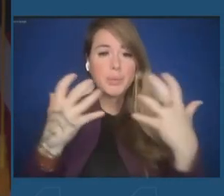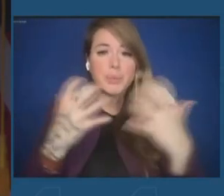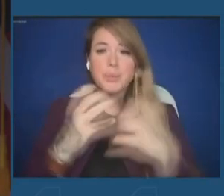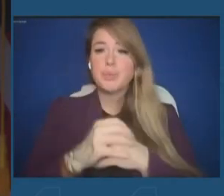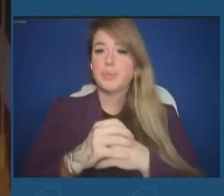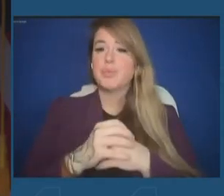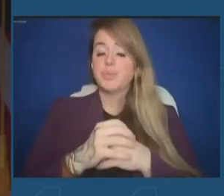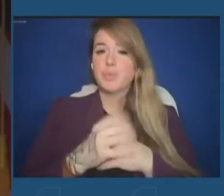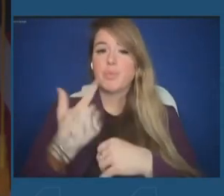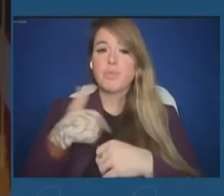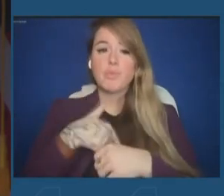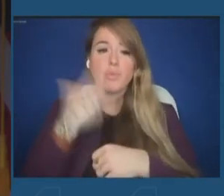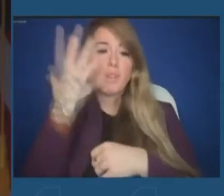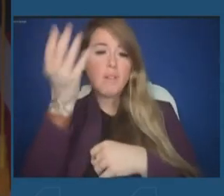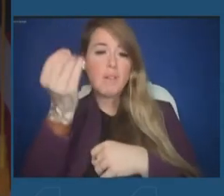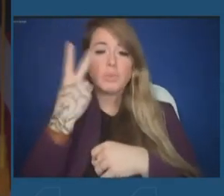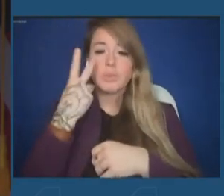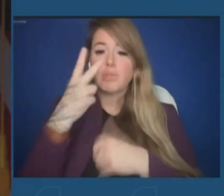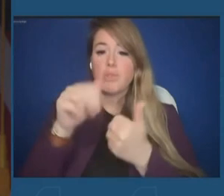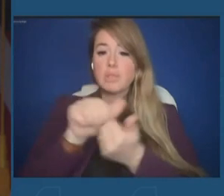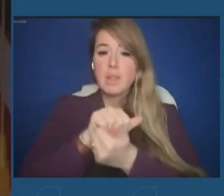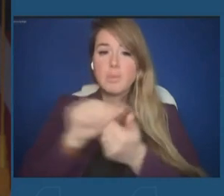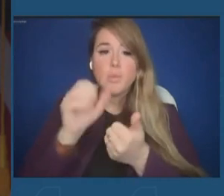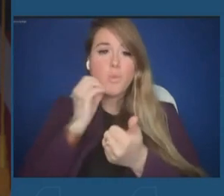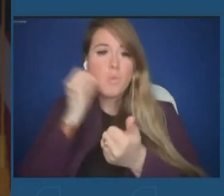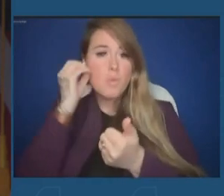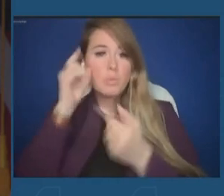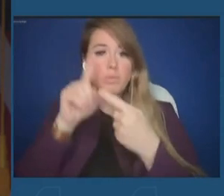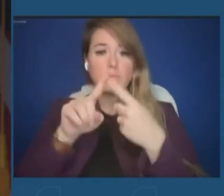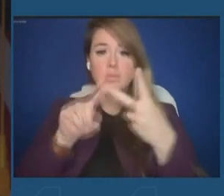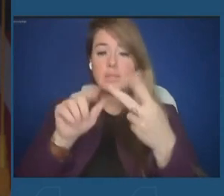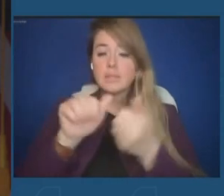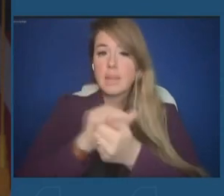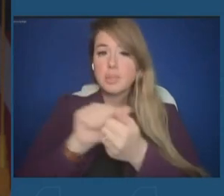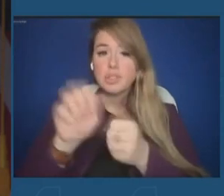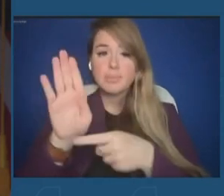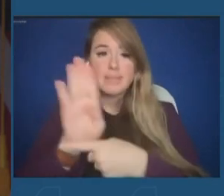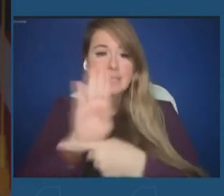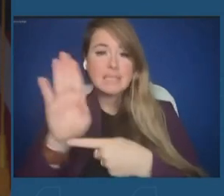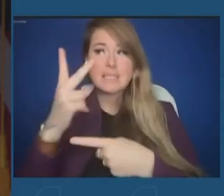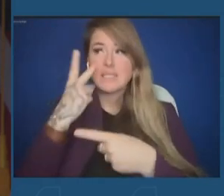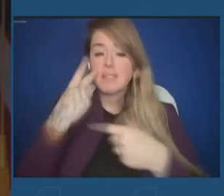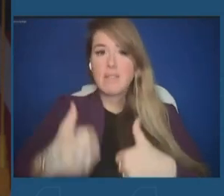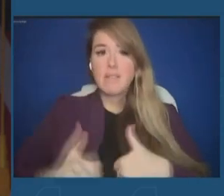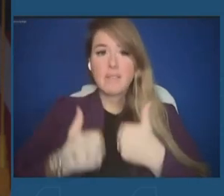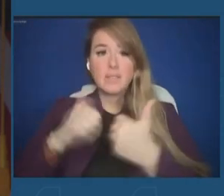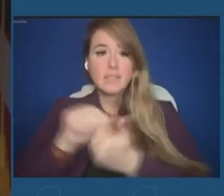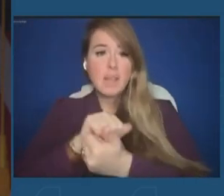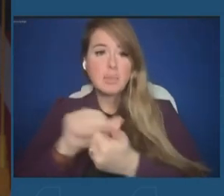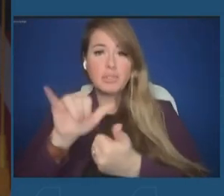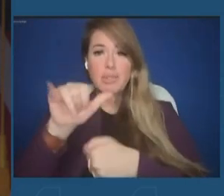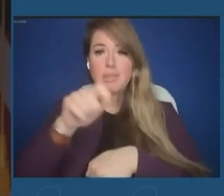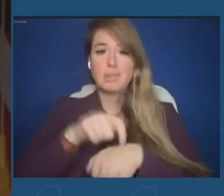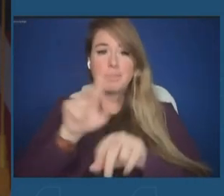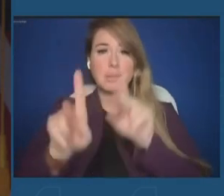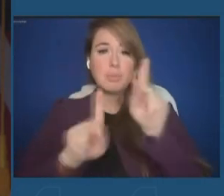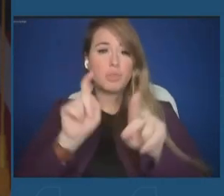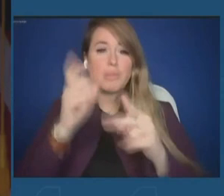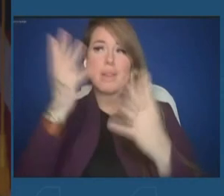We went out and saw the damage to homes and businesses and livelihoods at a time when people should have been out and